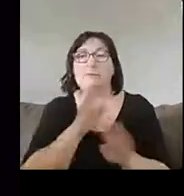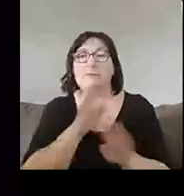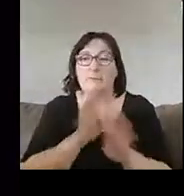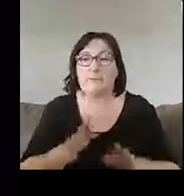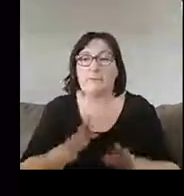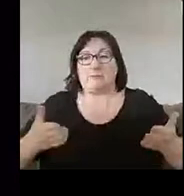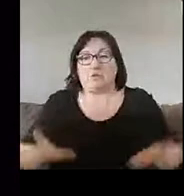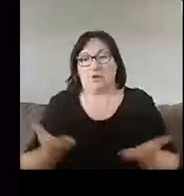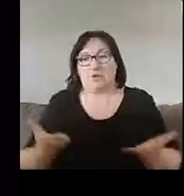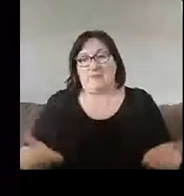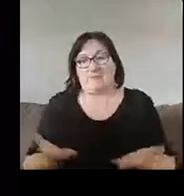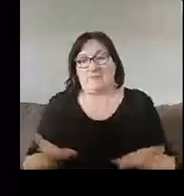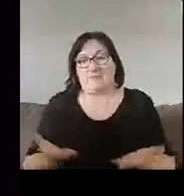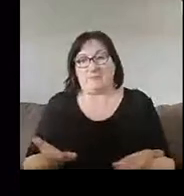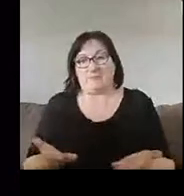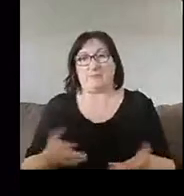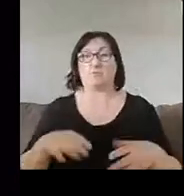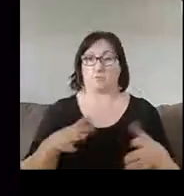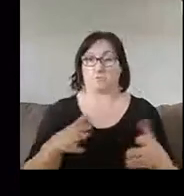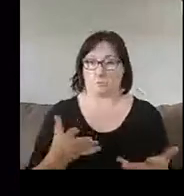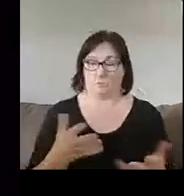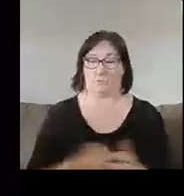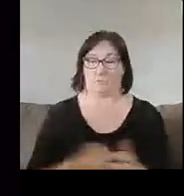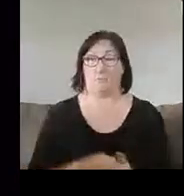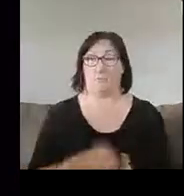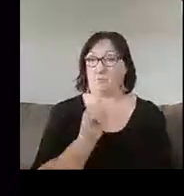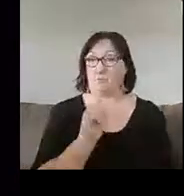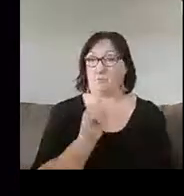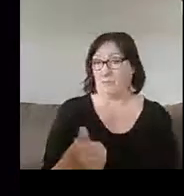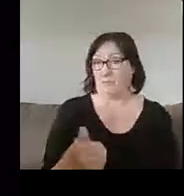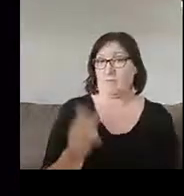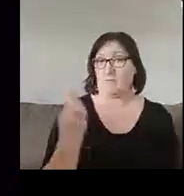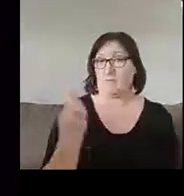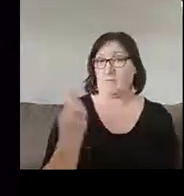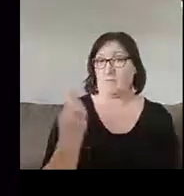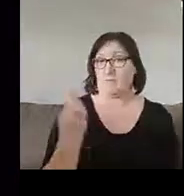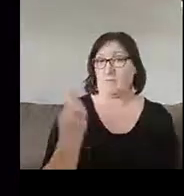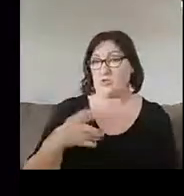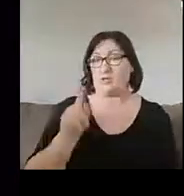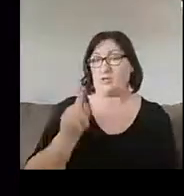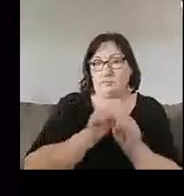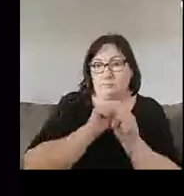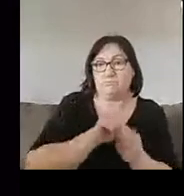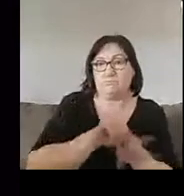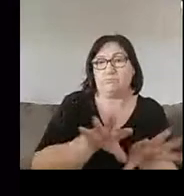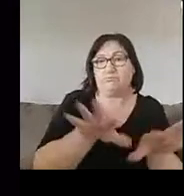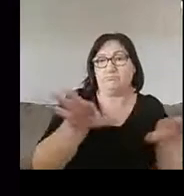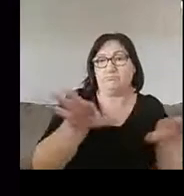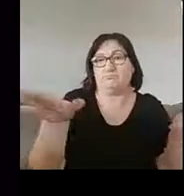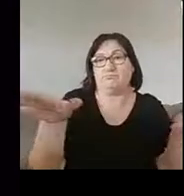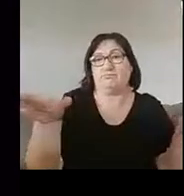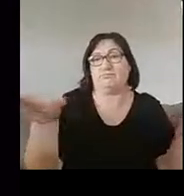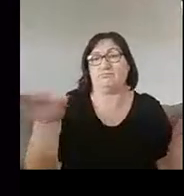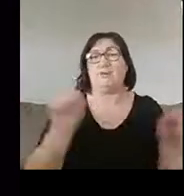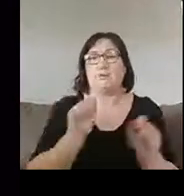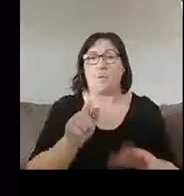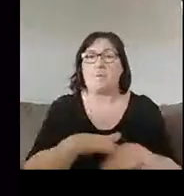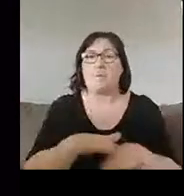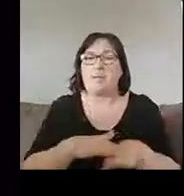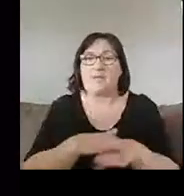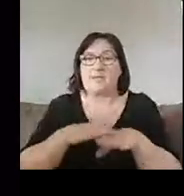then paid it over to Treasury, Treasury will then distribute it, just to name a few, basic services to